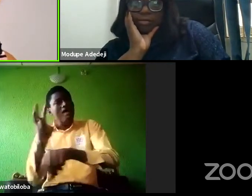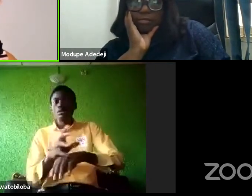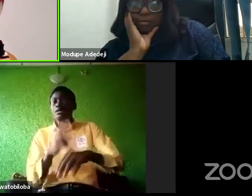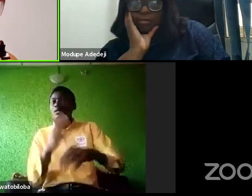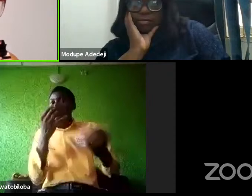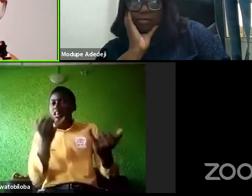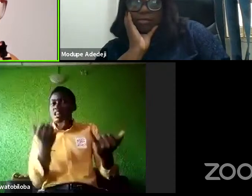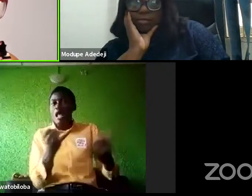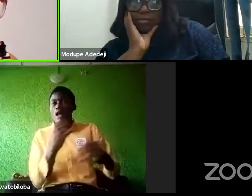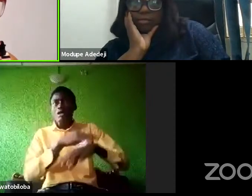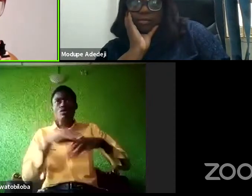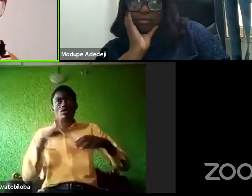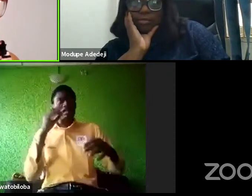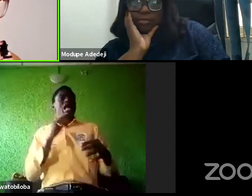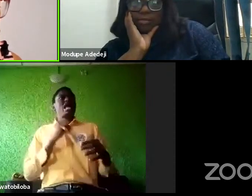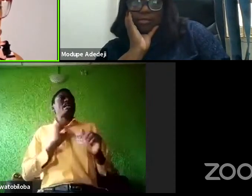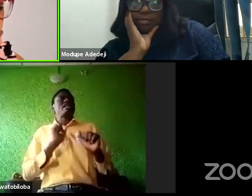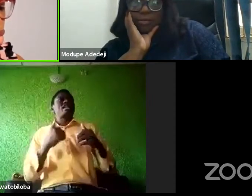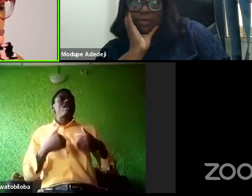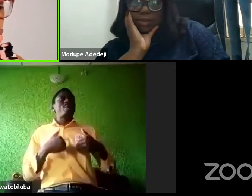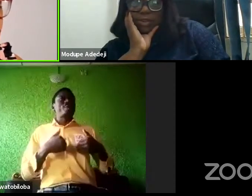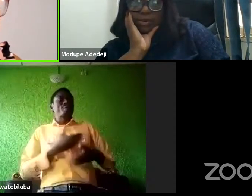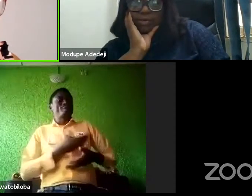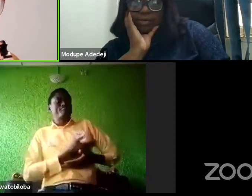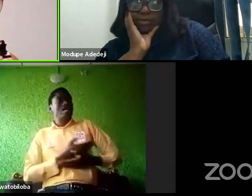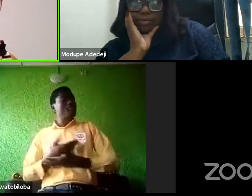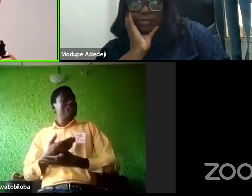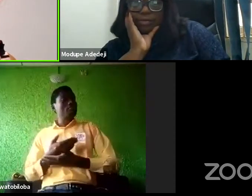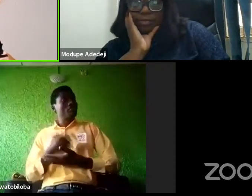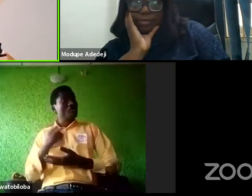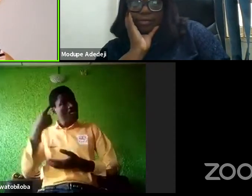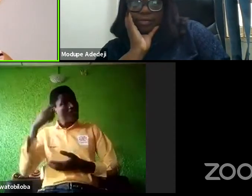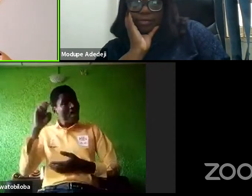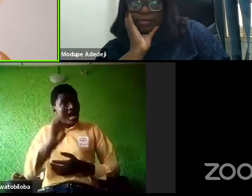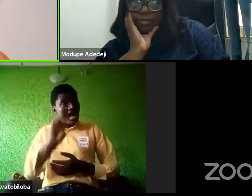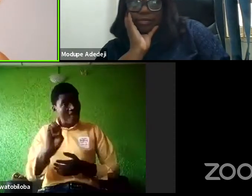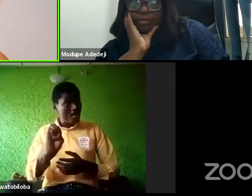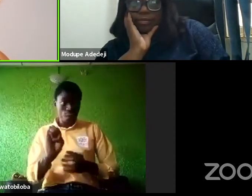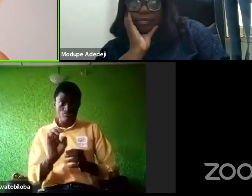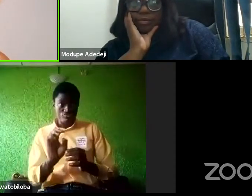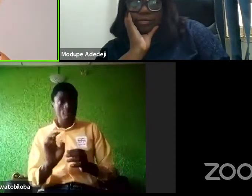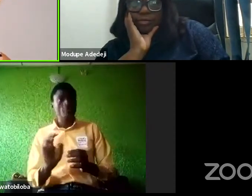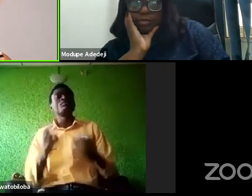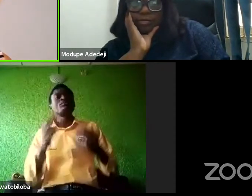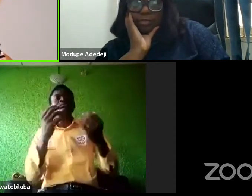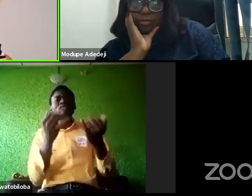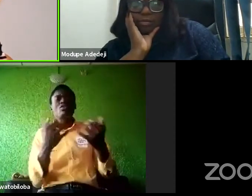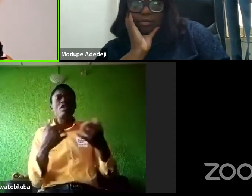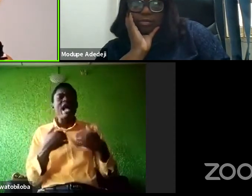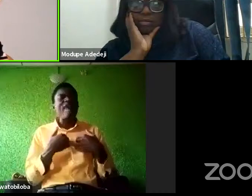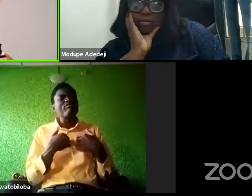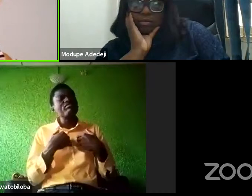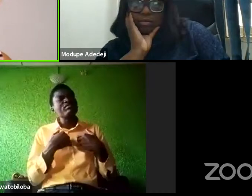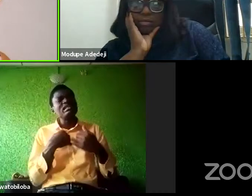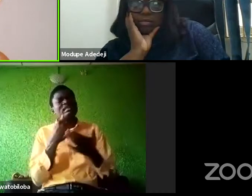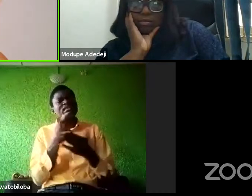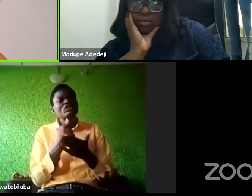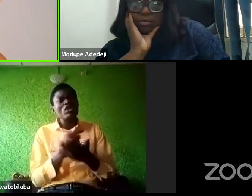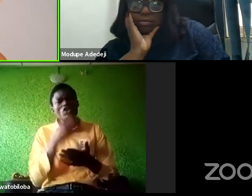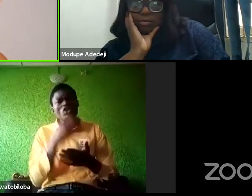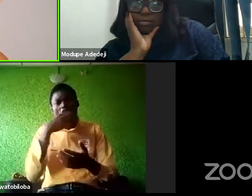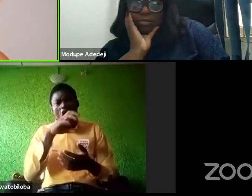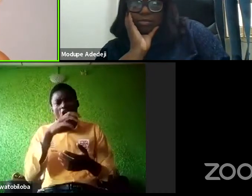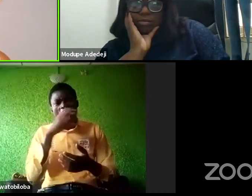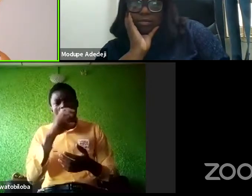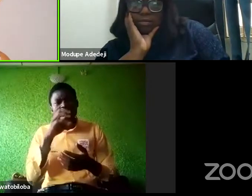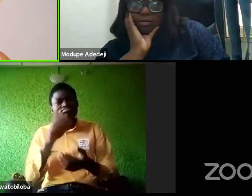forever. That's serious. Okay, so you've described hot flashes. Also, so what you're saying now is that you